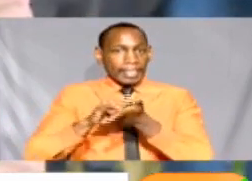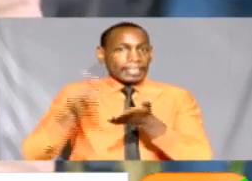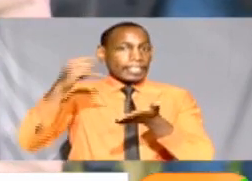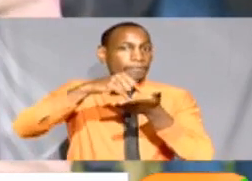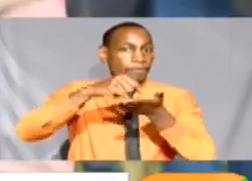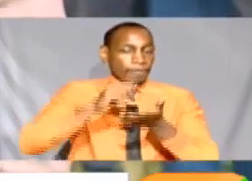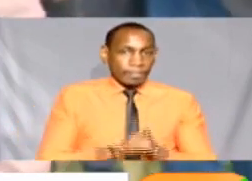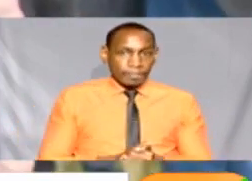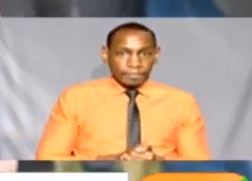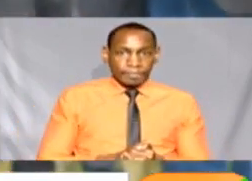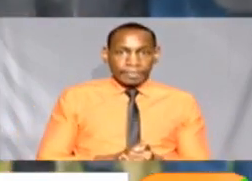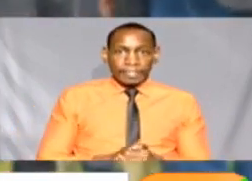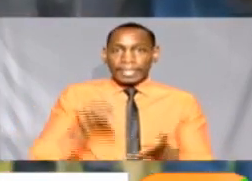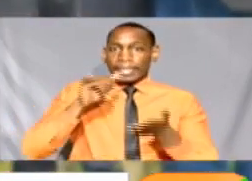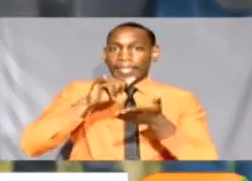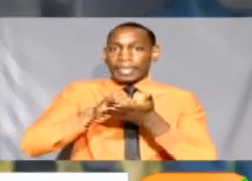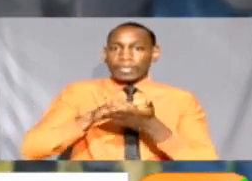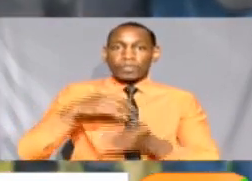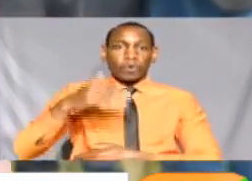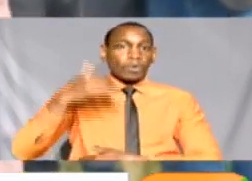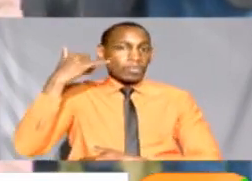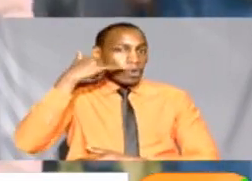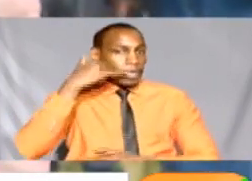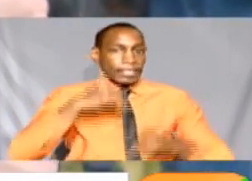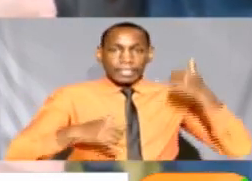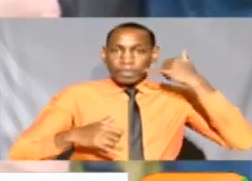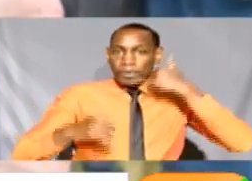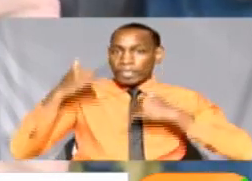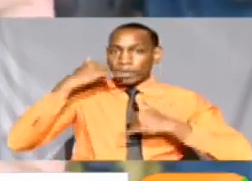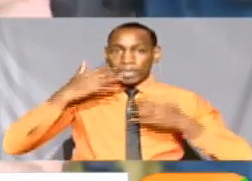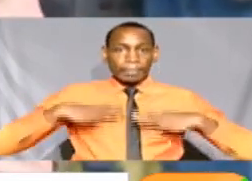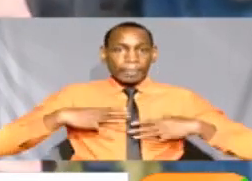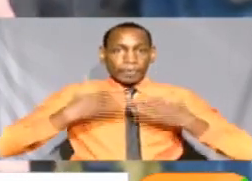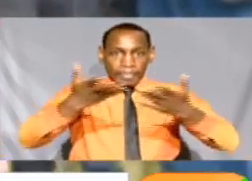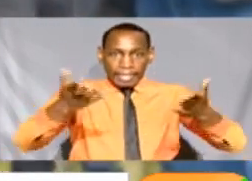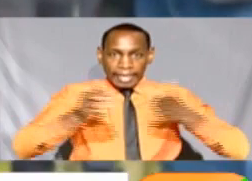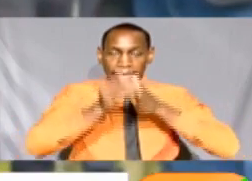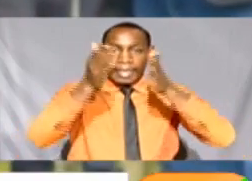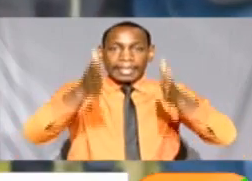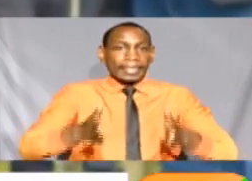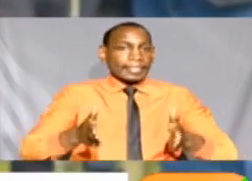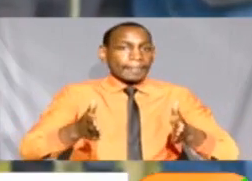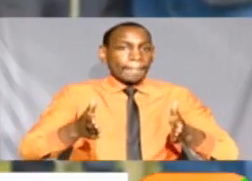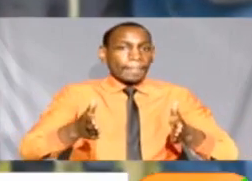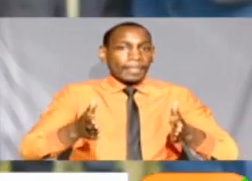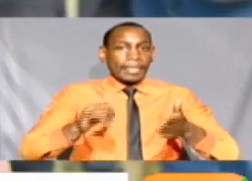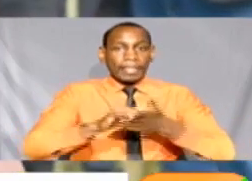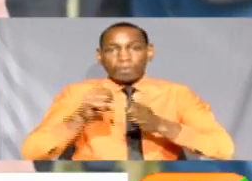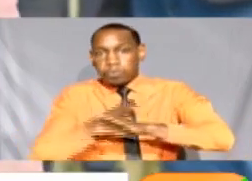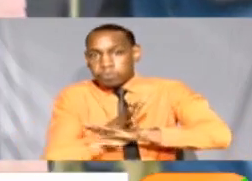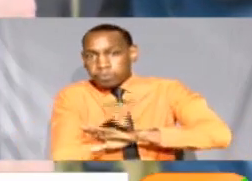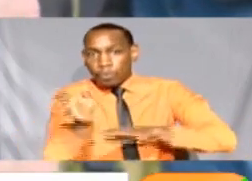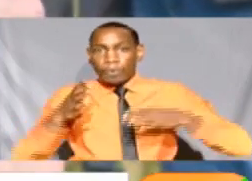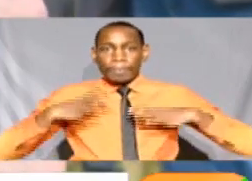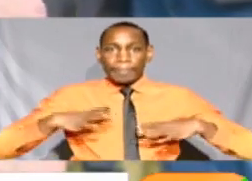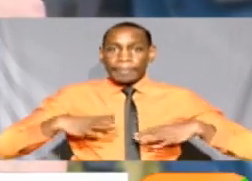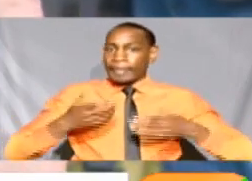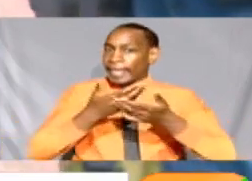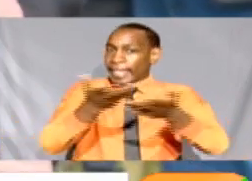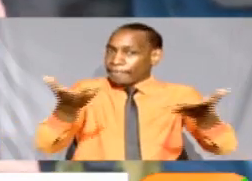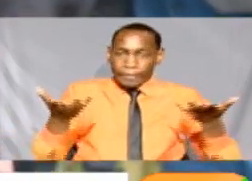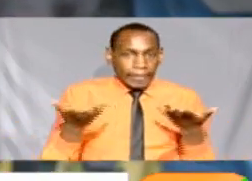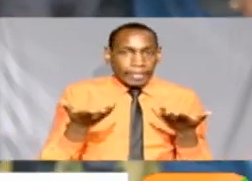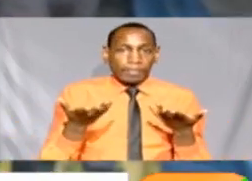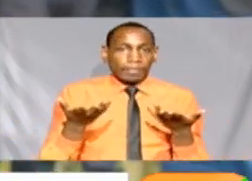in of making telephone calls to people, to leaders, blackmailing people left, right,